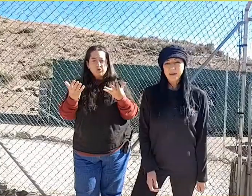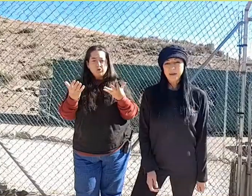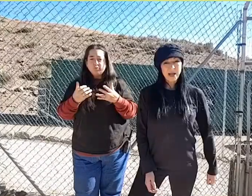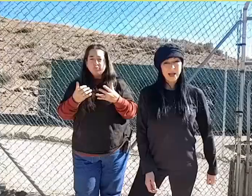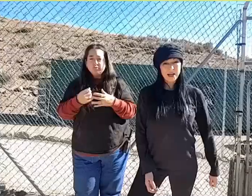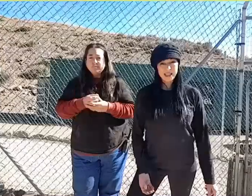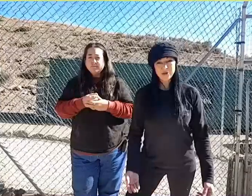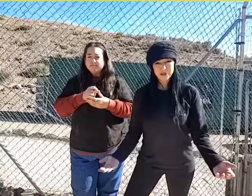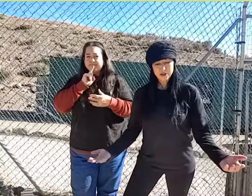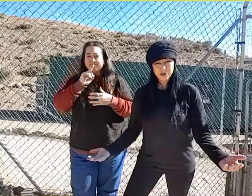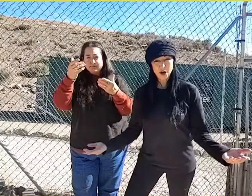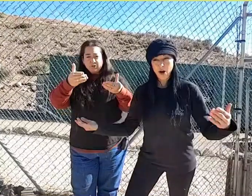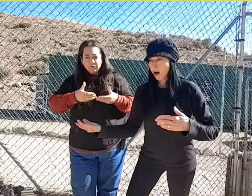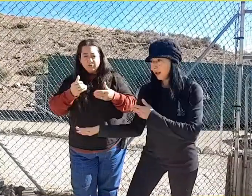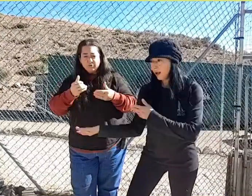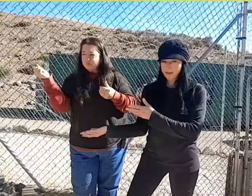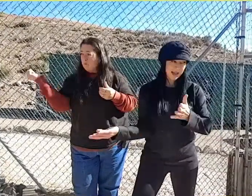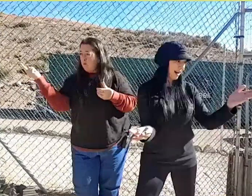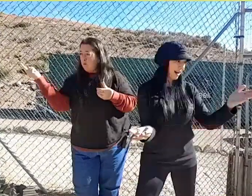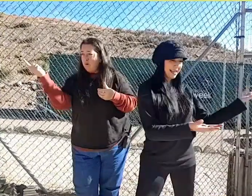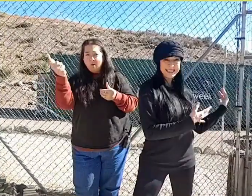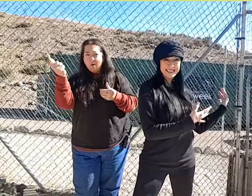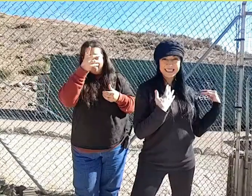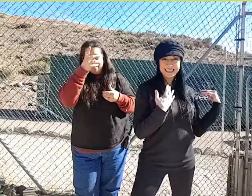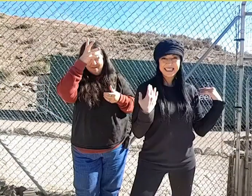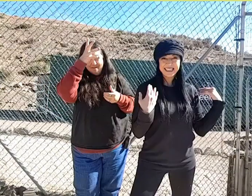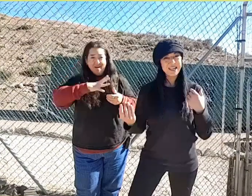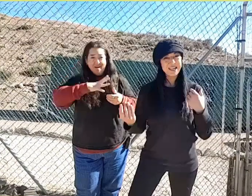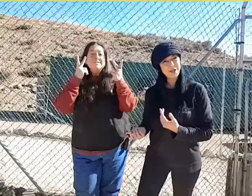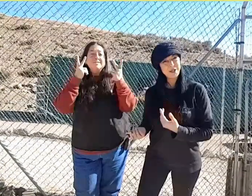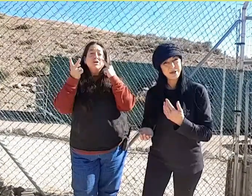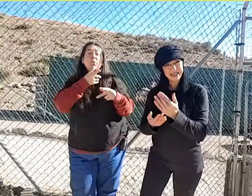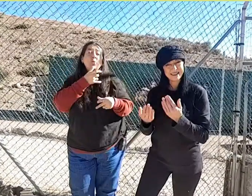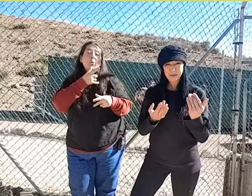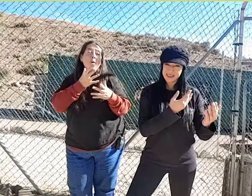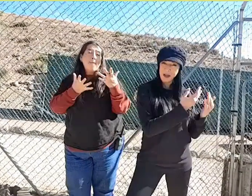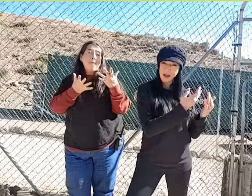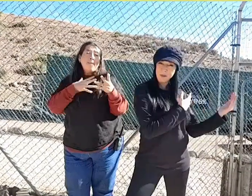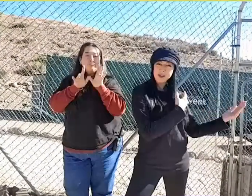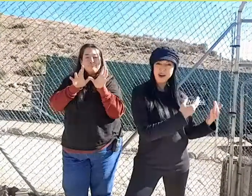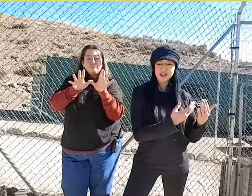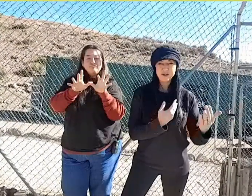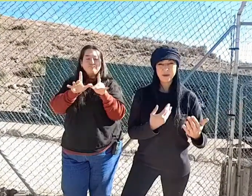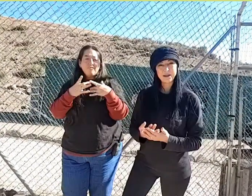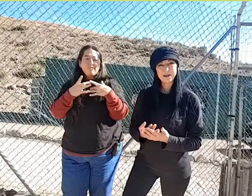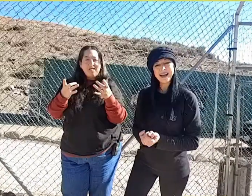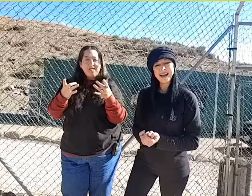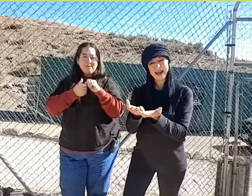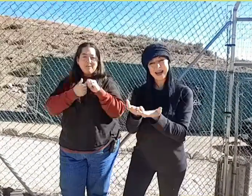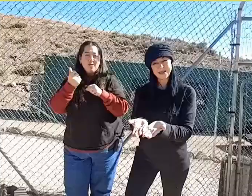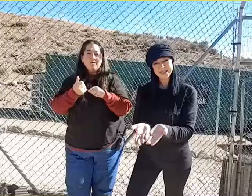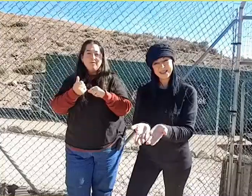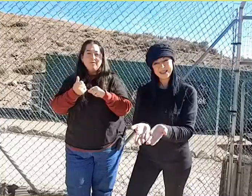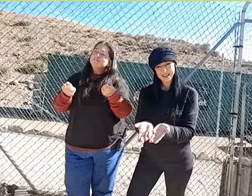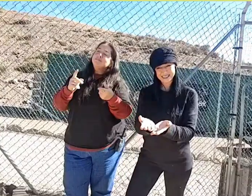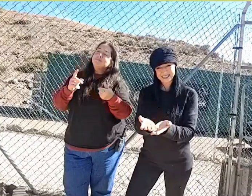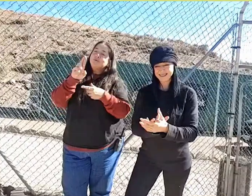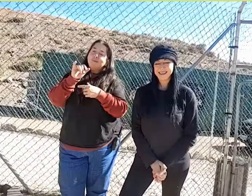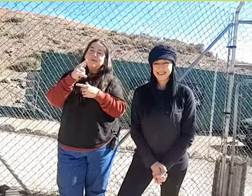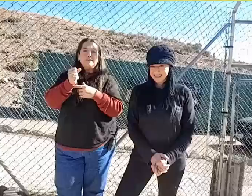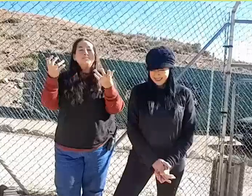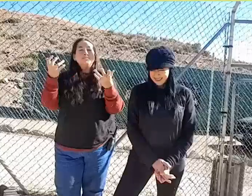here. And we actually introduced her to all of the guys to see who she might, be drawn to the most,